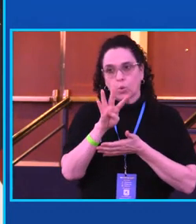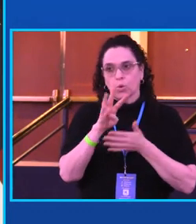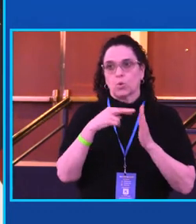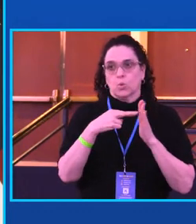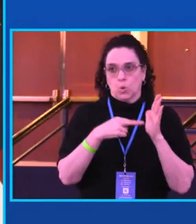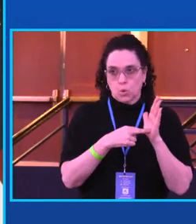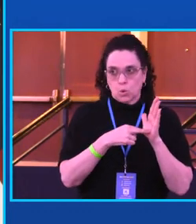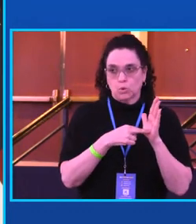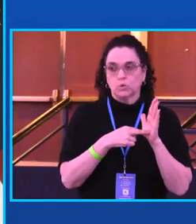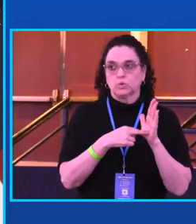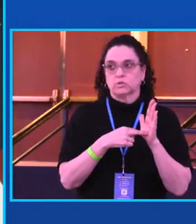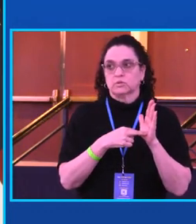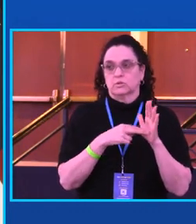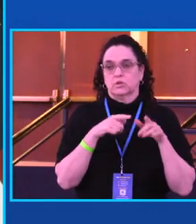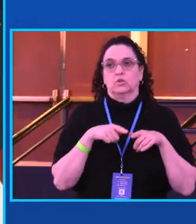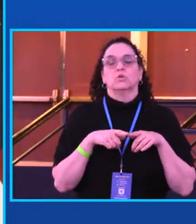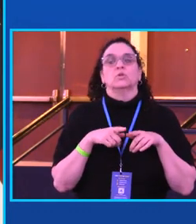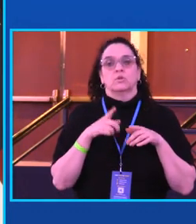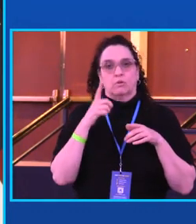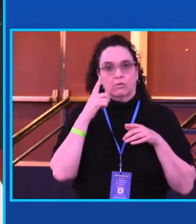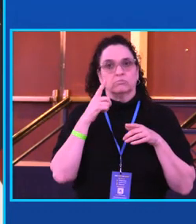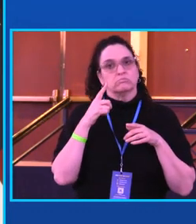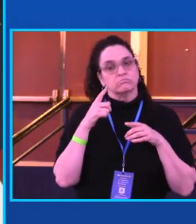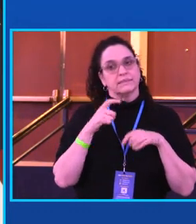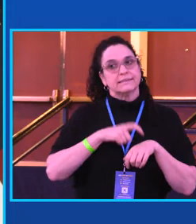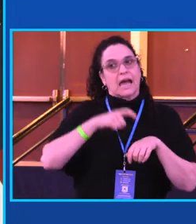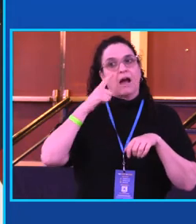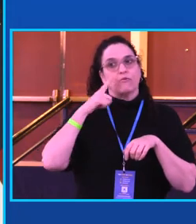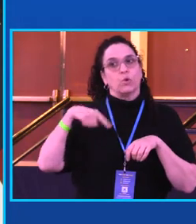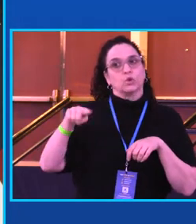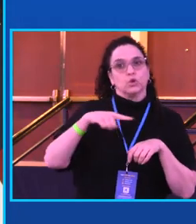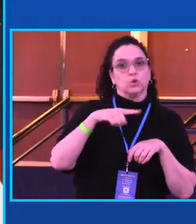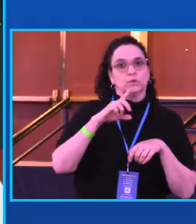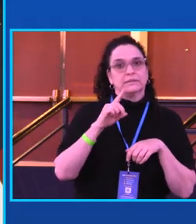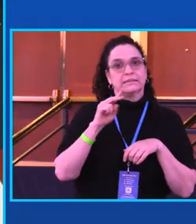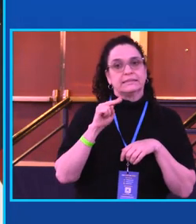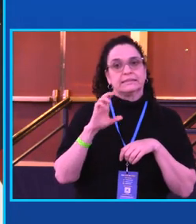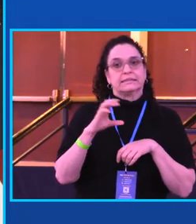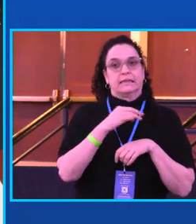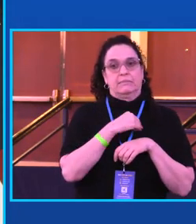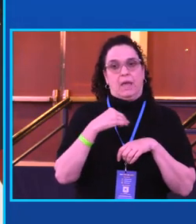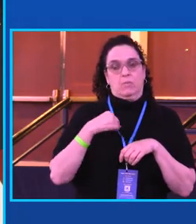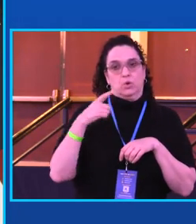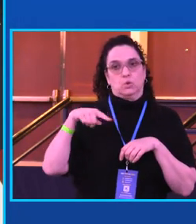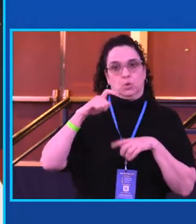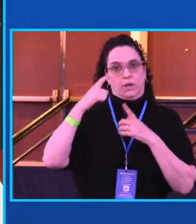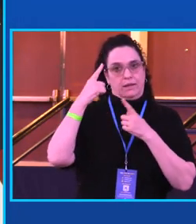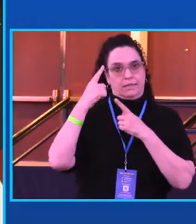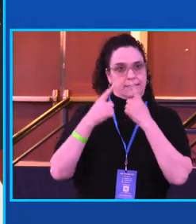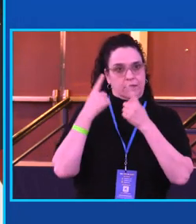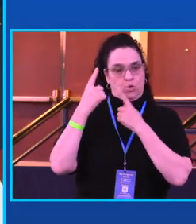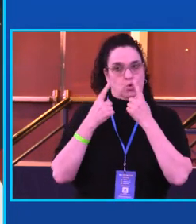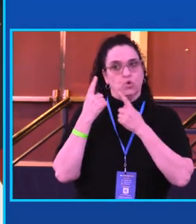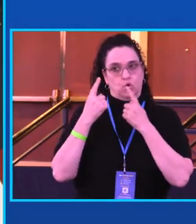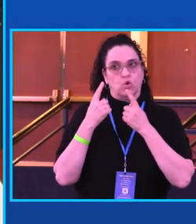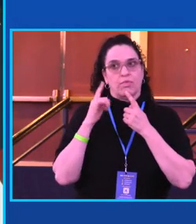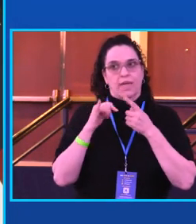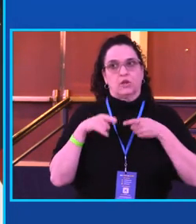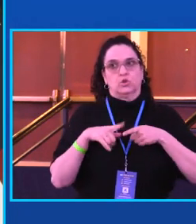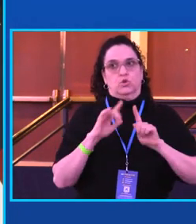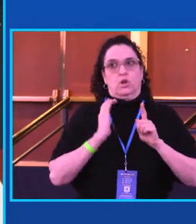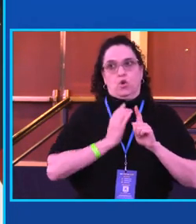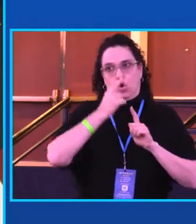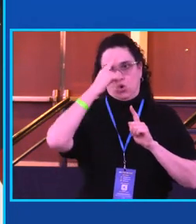call in time for you as DNC members to consider it at our summer